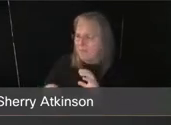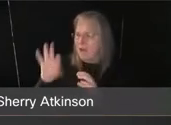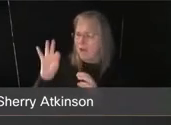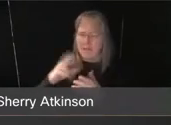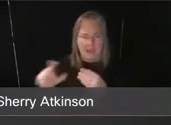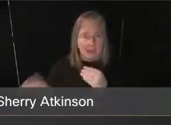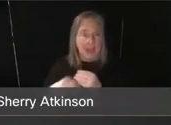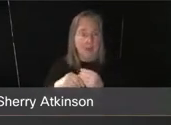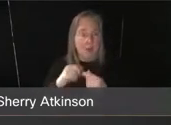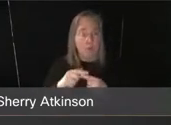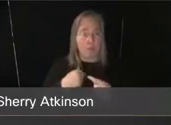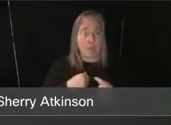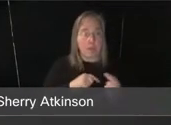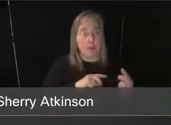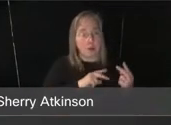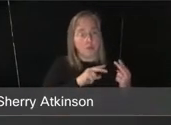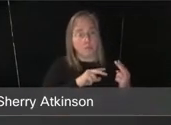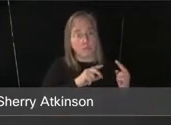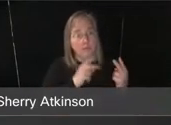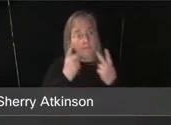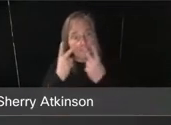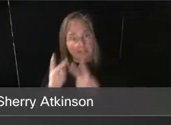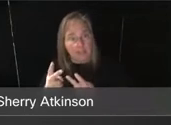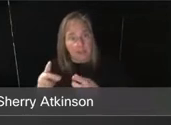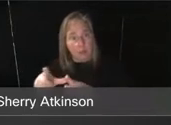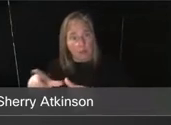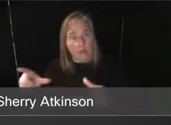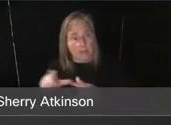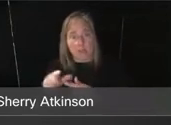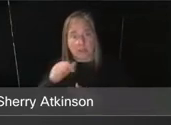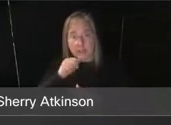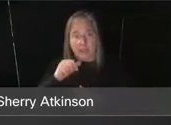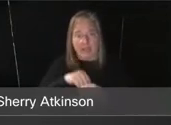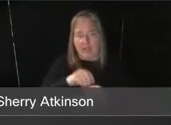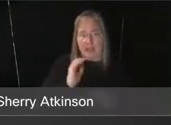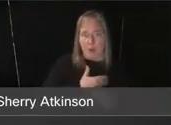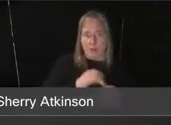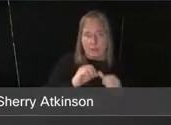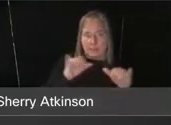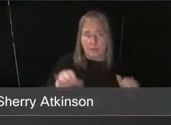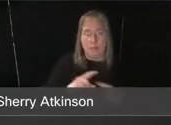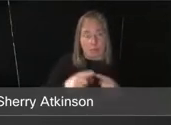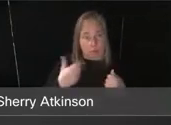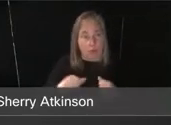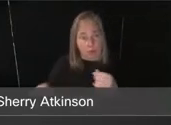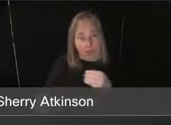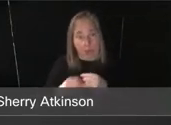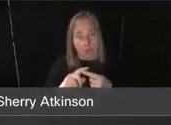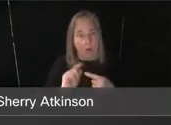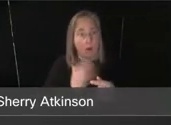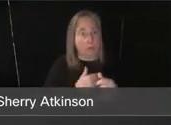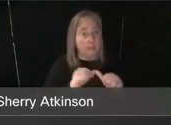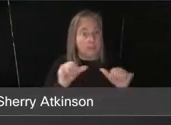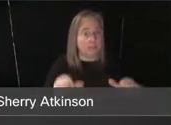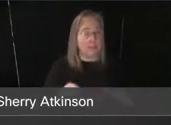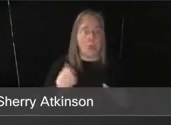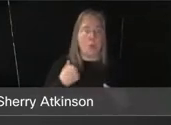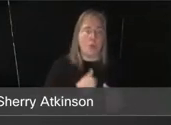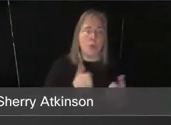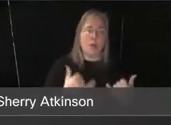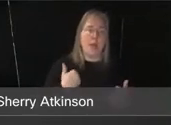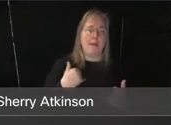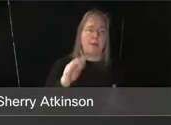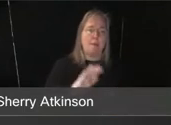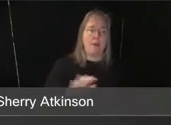to look at a location, it is not in our system, but we try to add it to our system. We currently have about 45 of